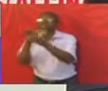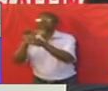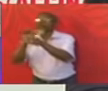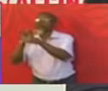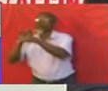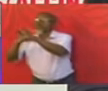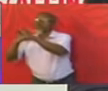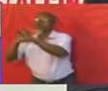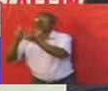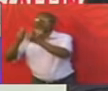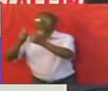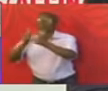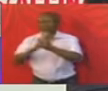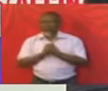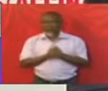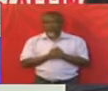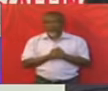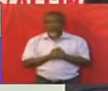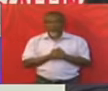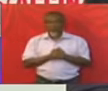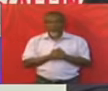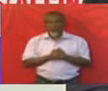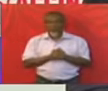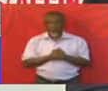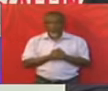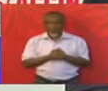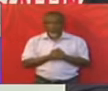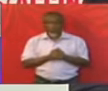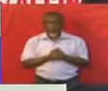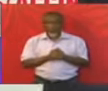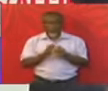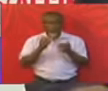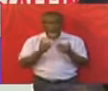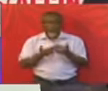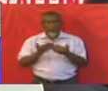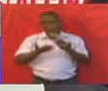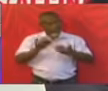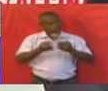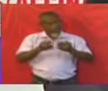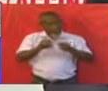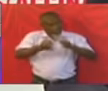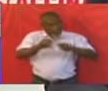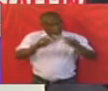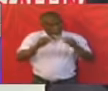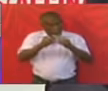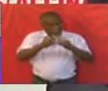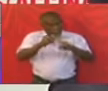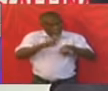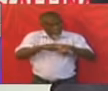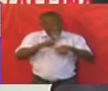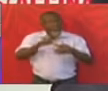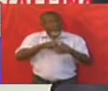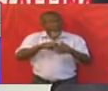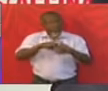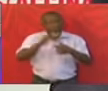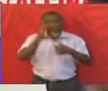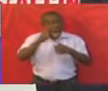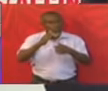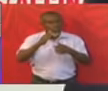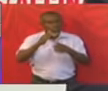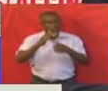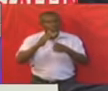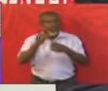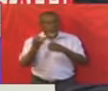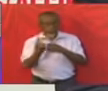questions where 1 question per media house will be accommodated. Today, we begin our question answer